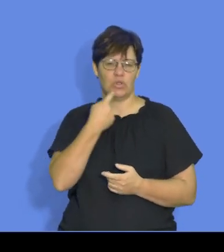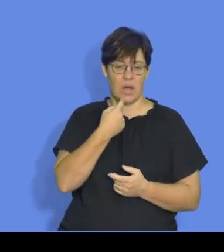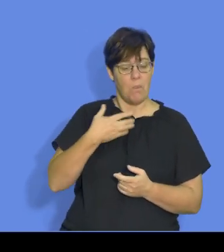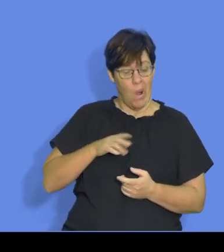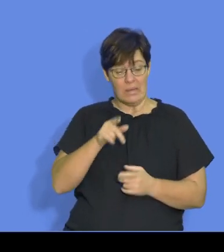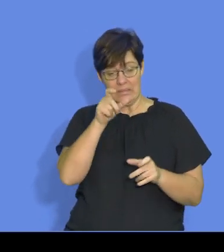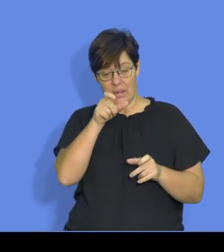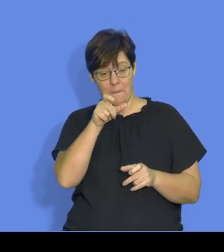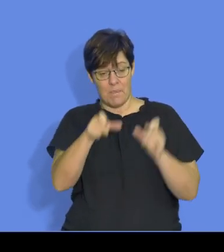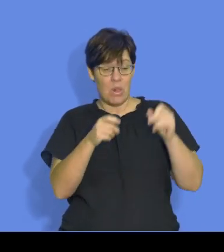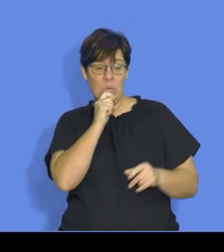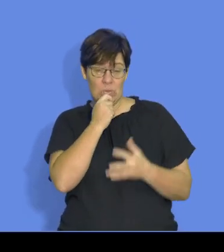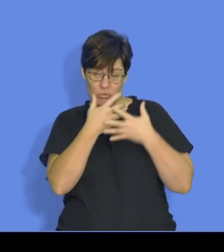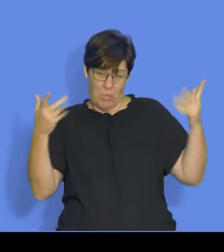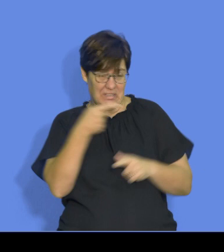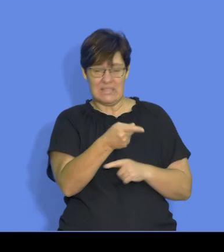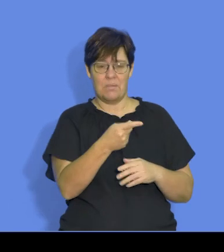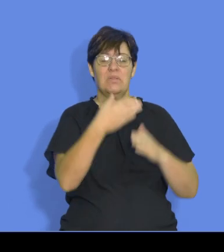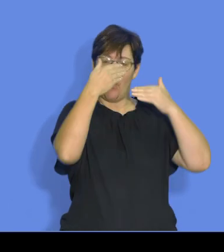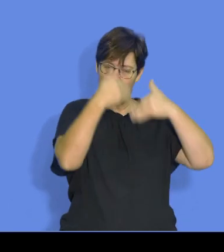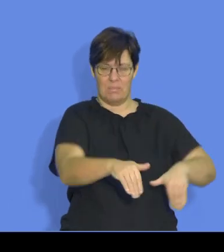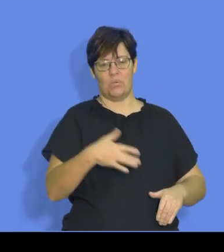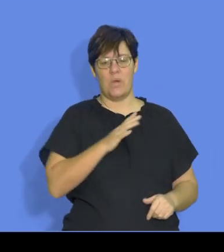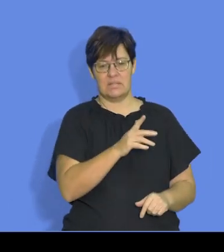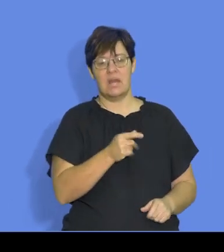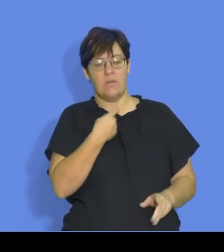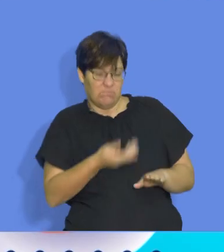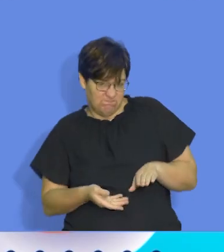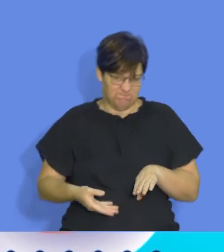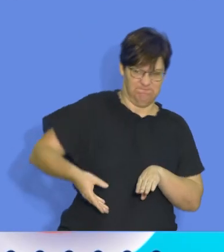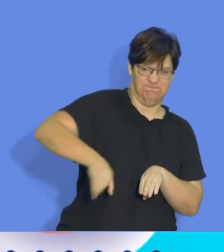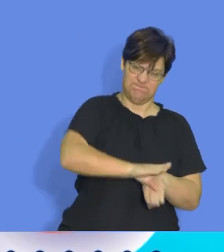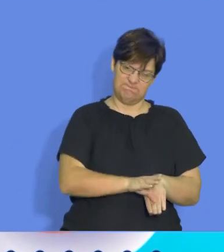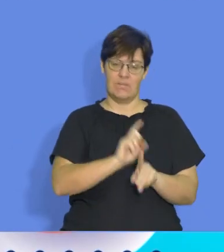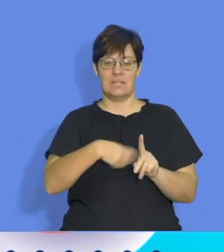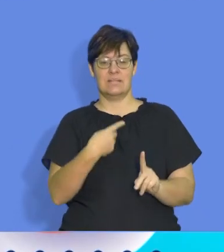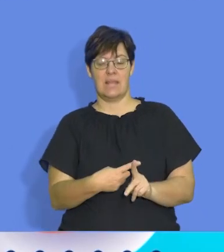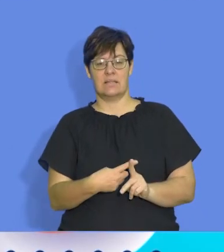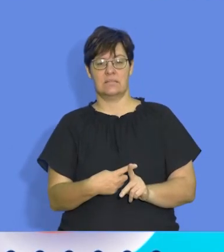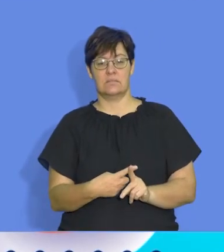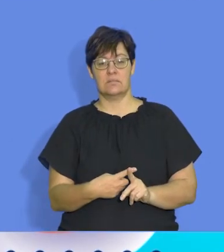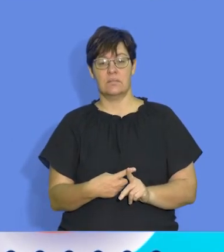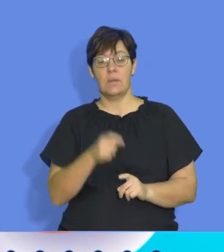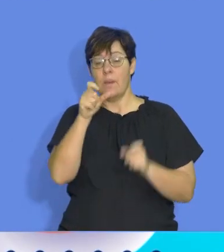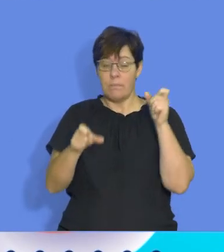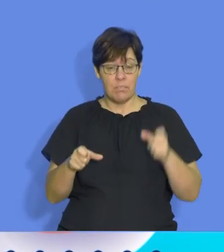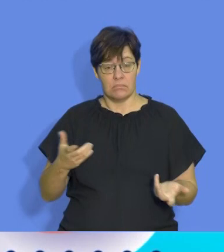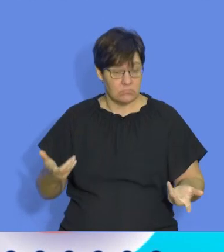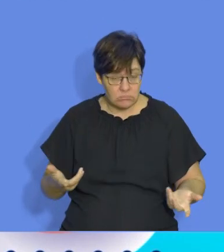are, they want to limit the usage, and therefore you have, which